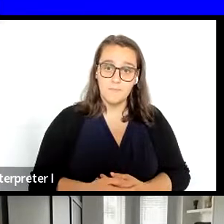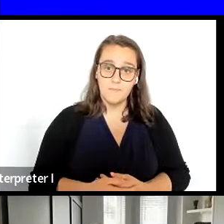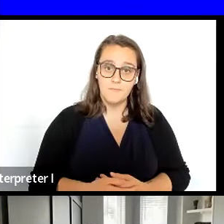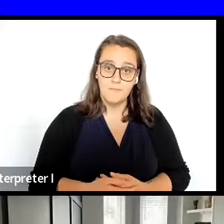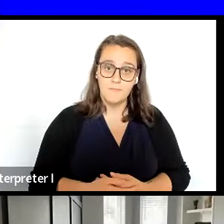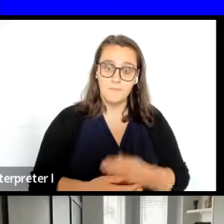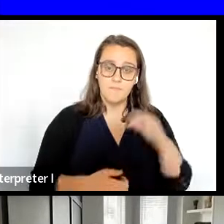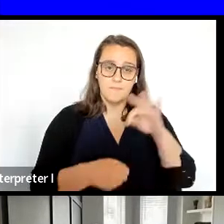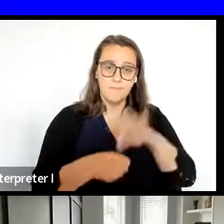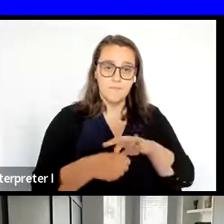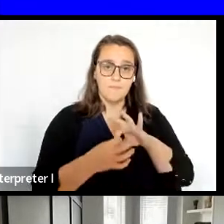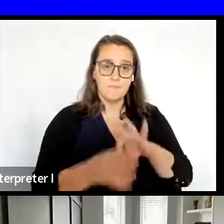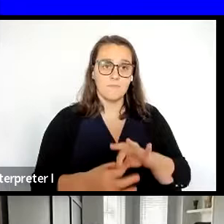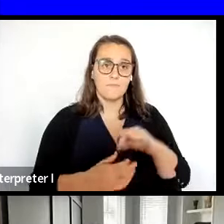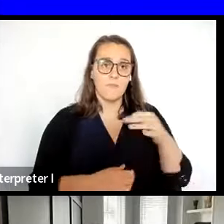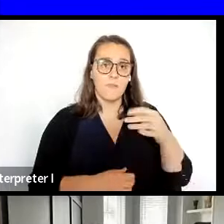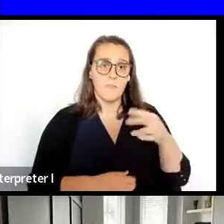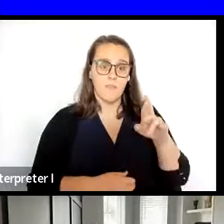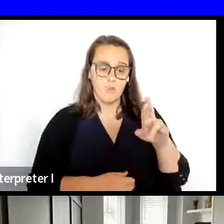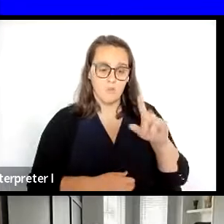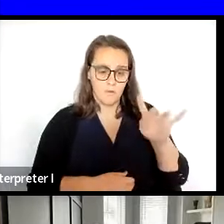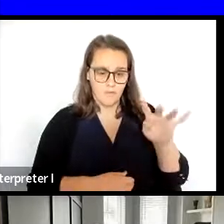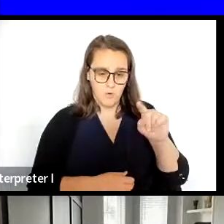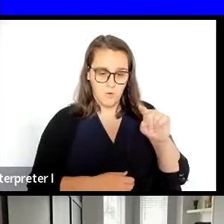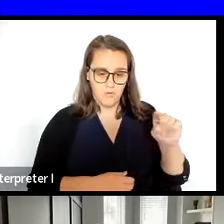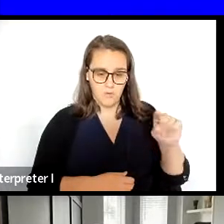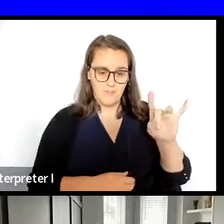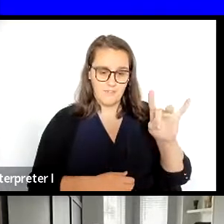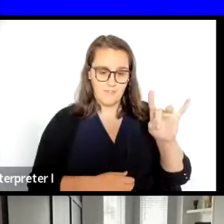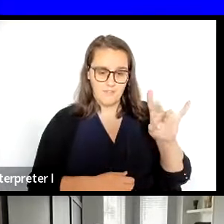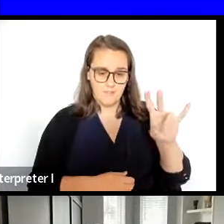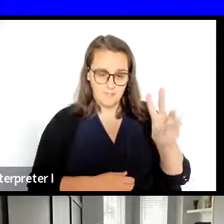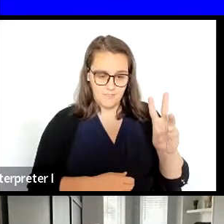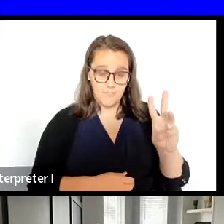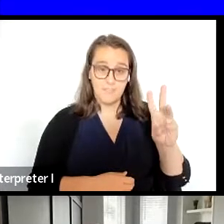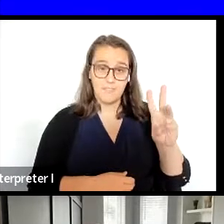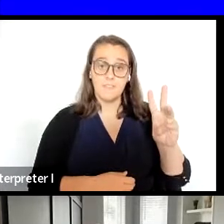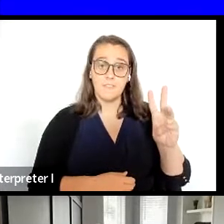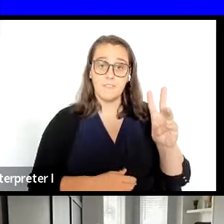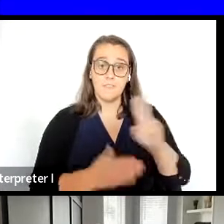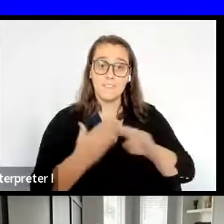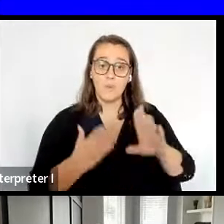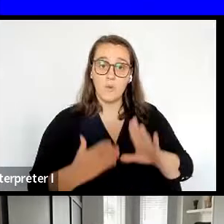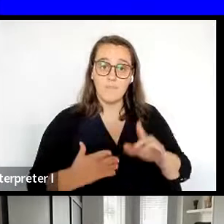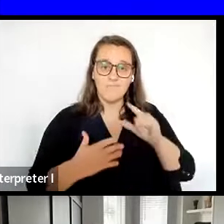The vote is on PR 24-876. Madam Secretary, would you call the roll?